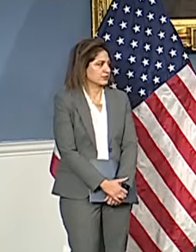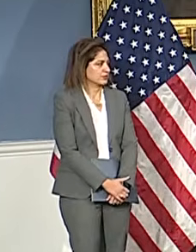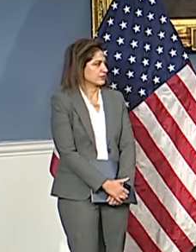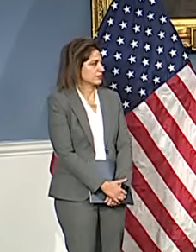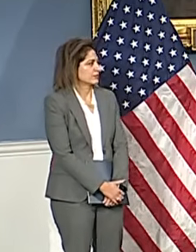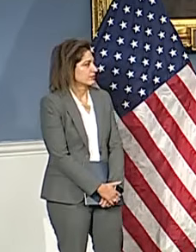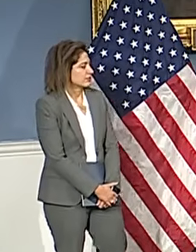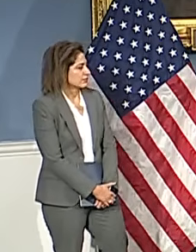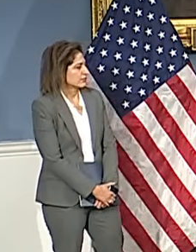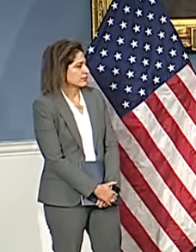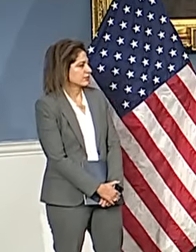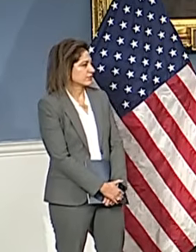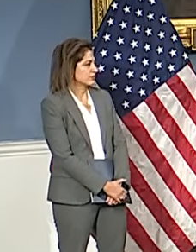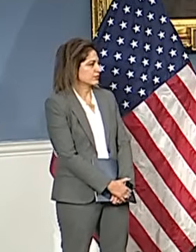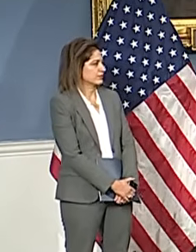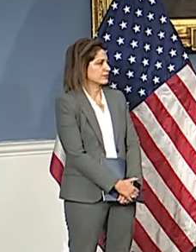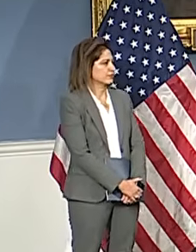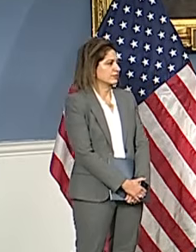Close the doors, please.